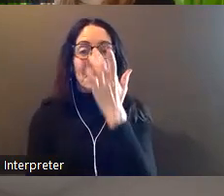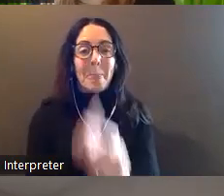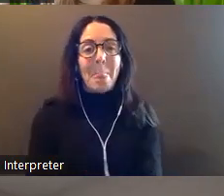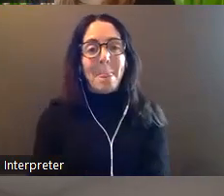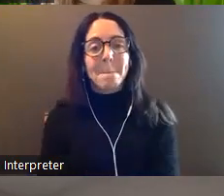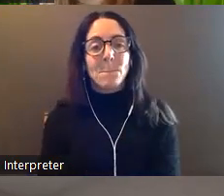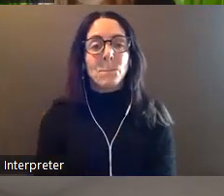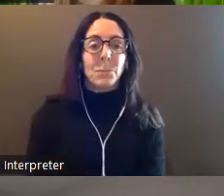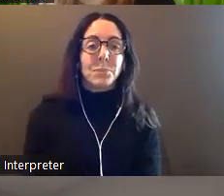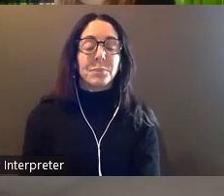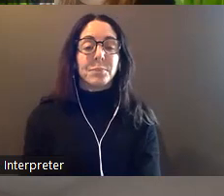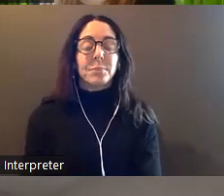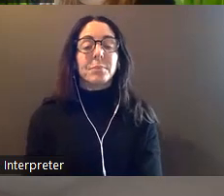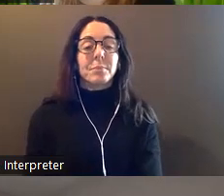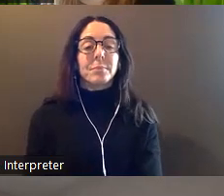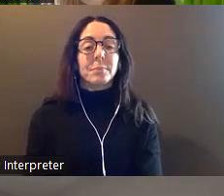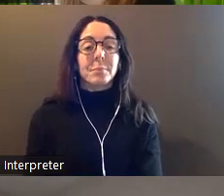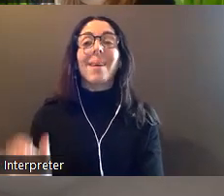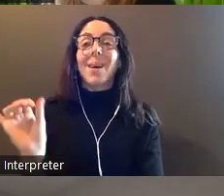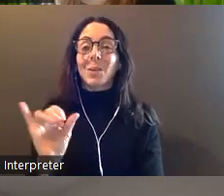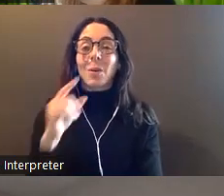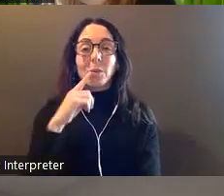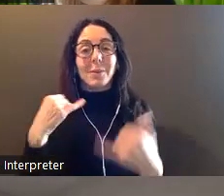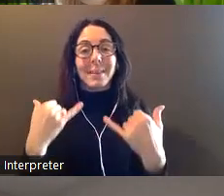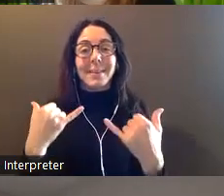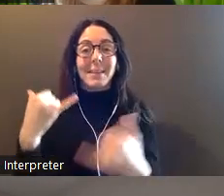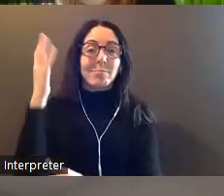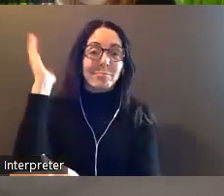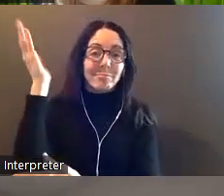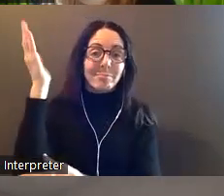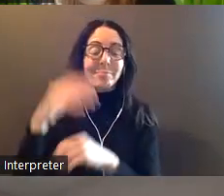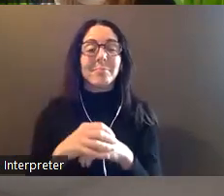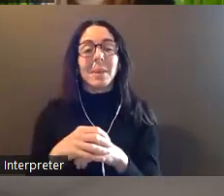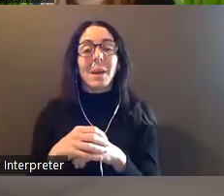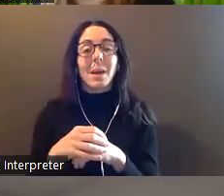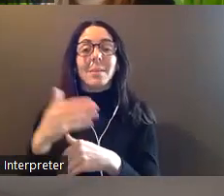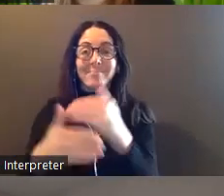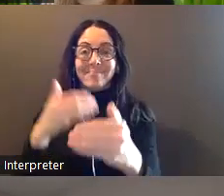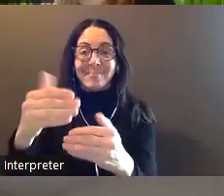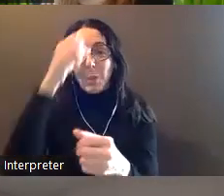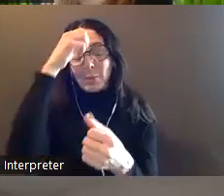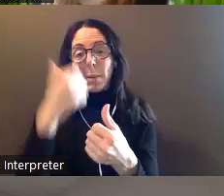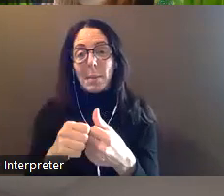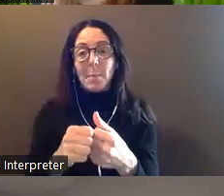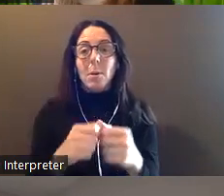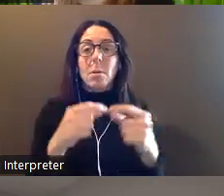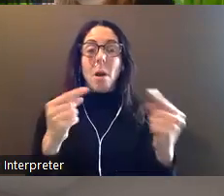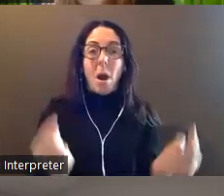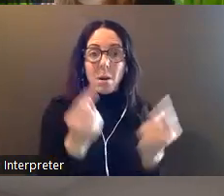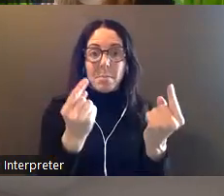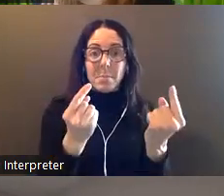At different points and at all points along the process, we need to remember that harm versus risk needs to be